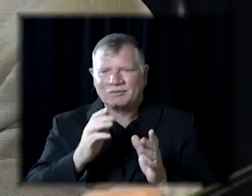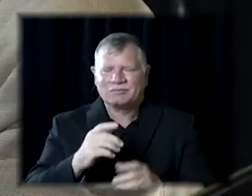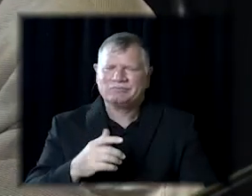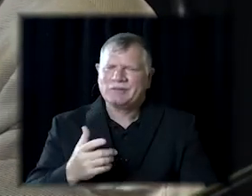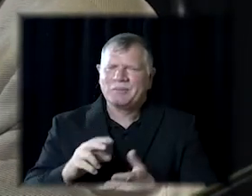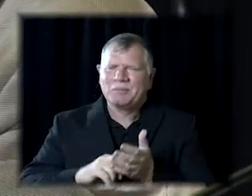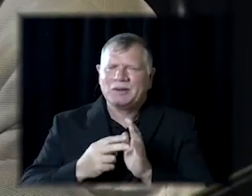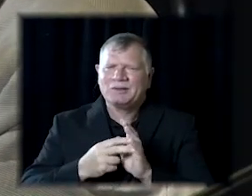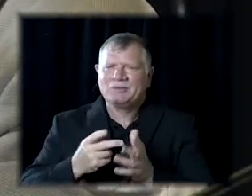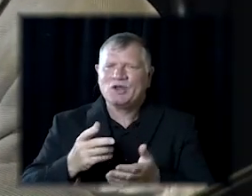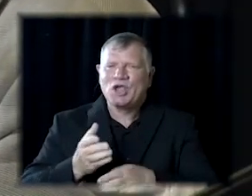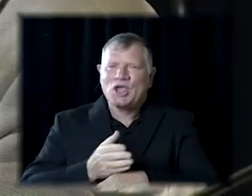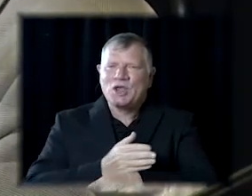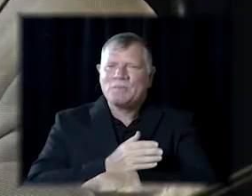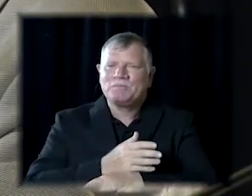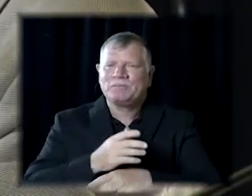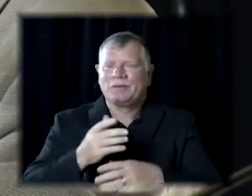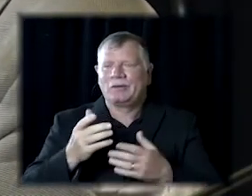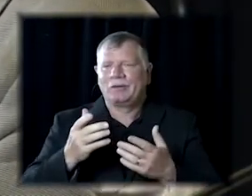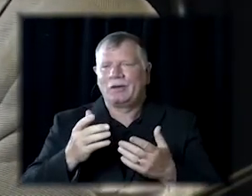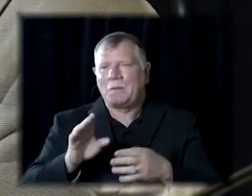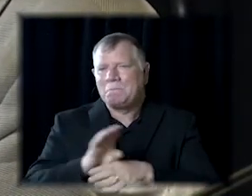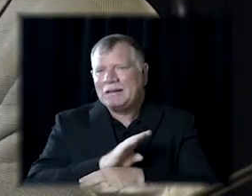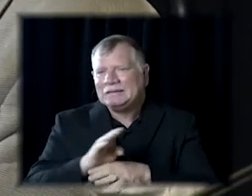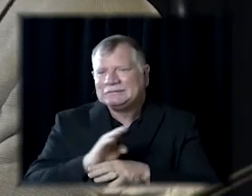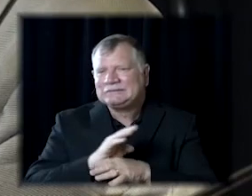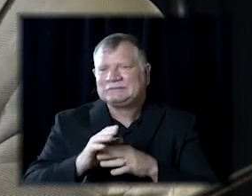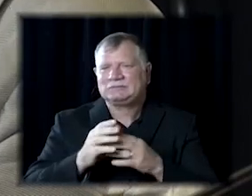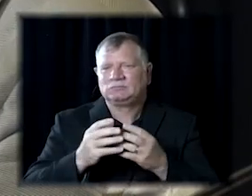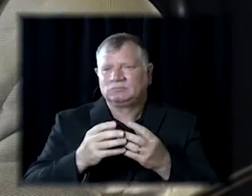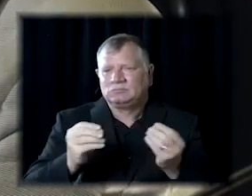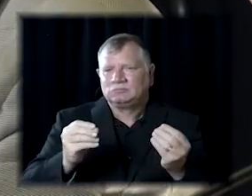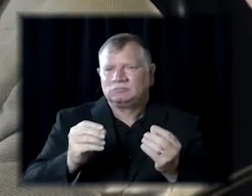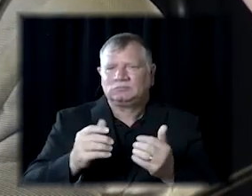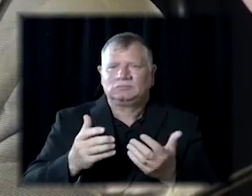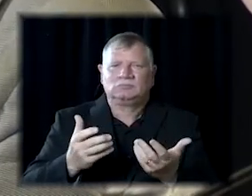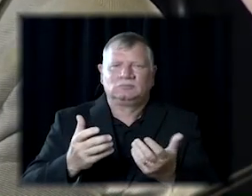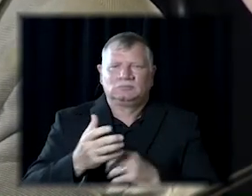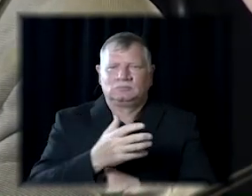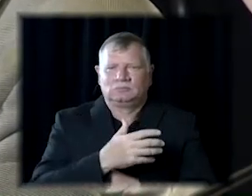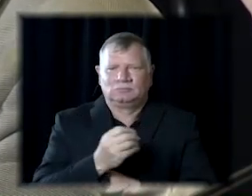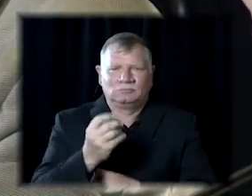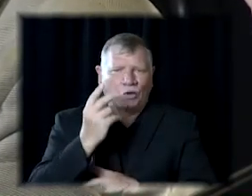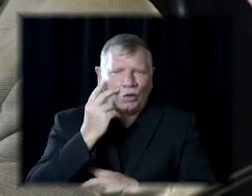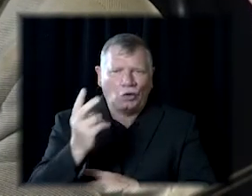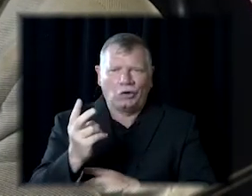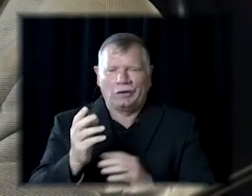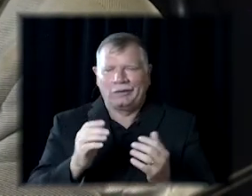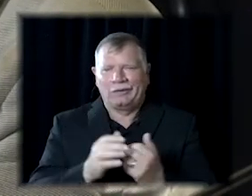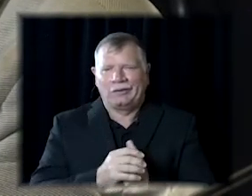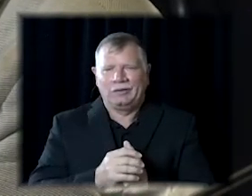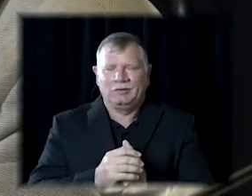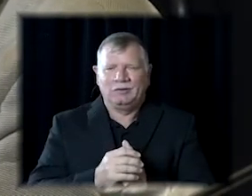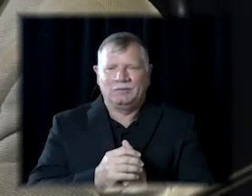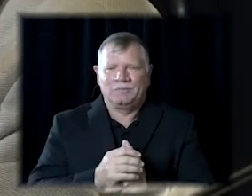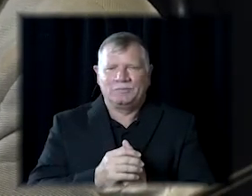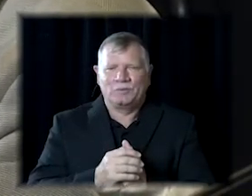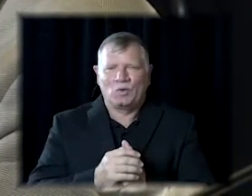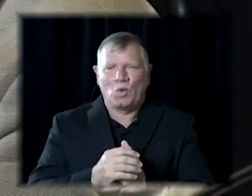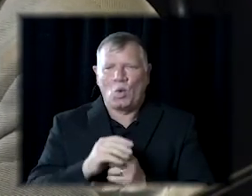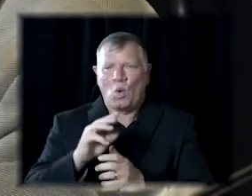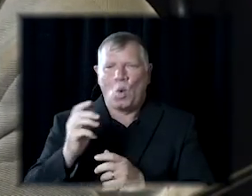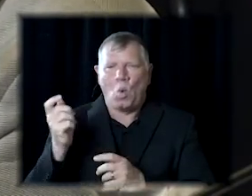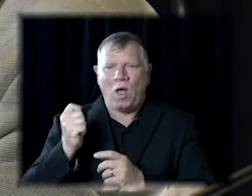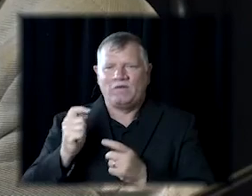here to improving the ease of business, ease of doing business measures, looking at the welfare to